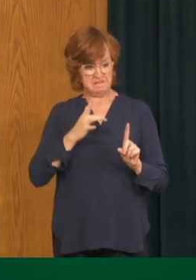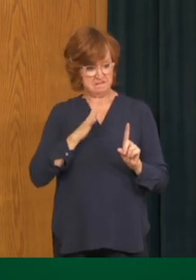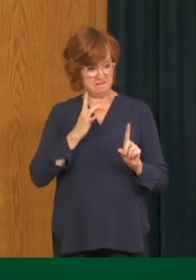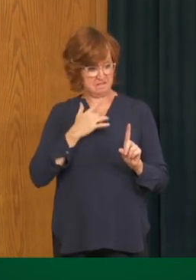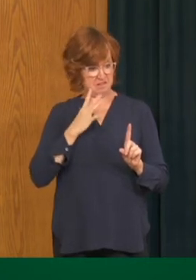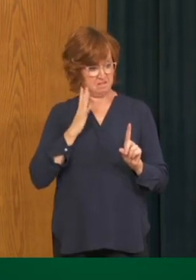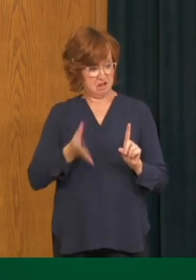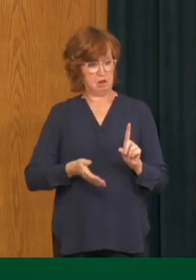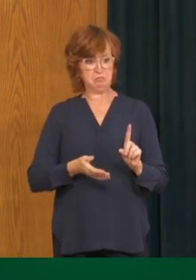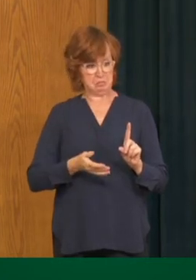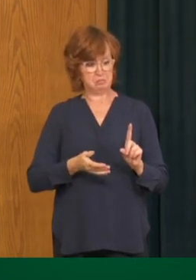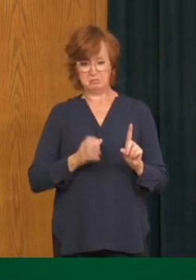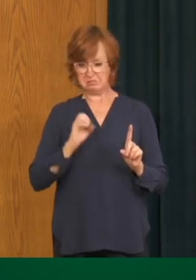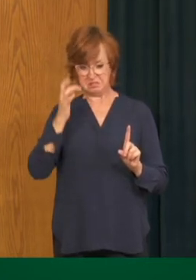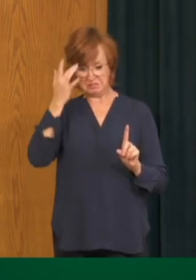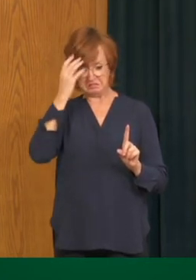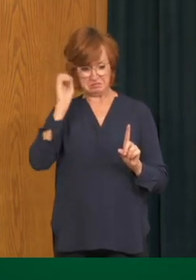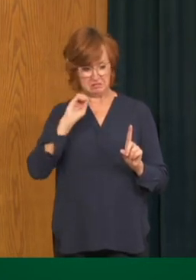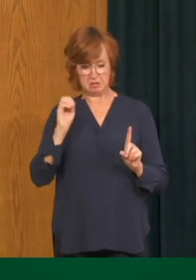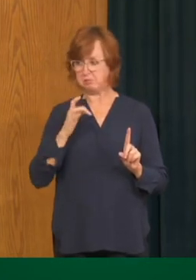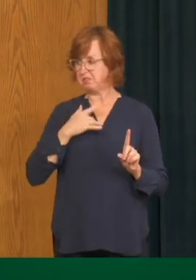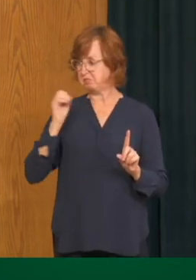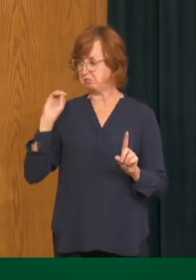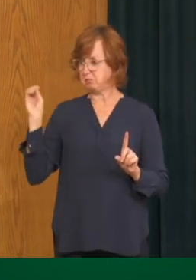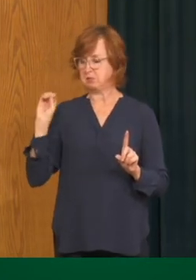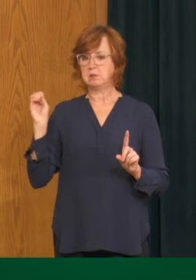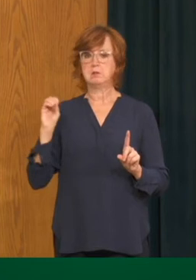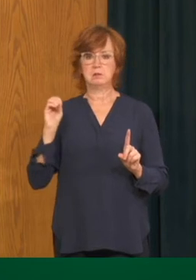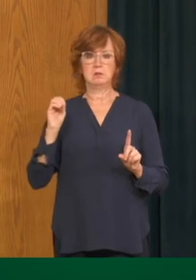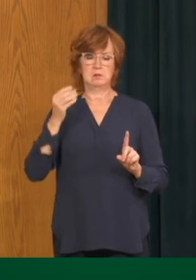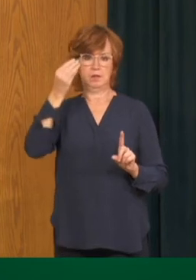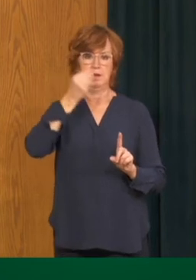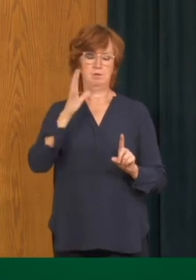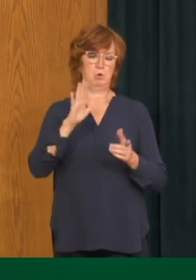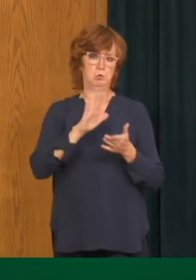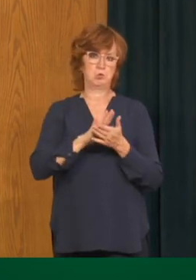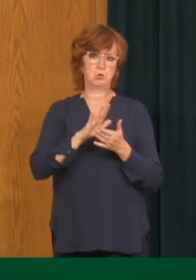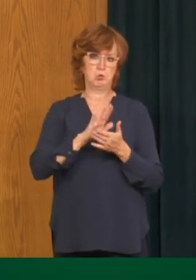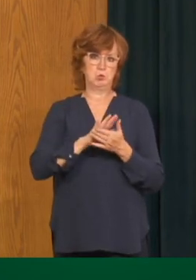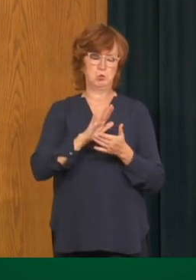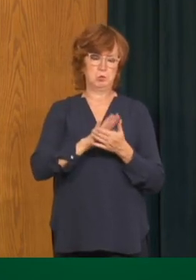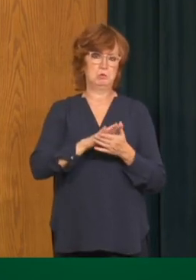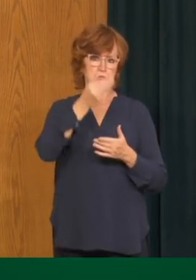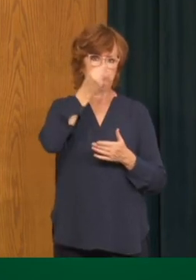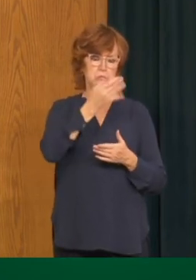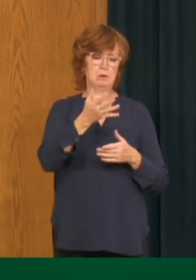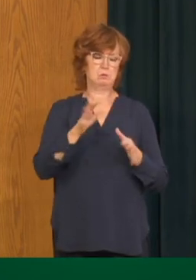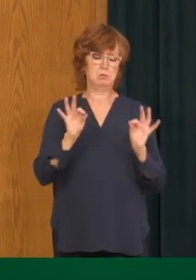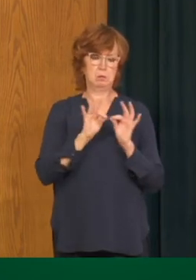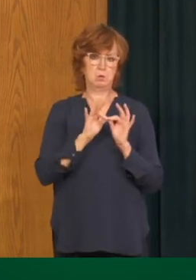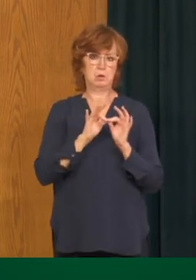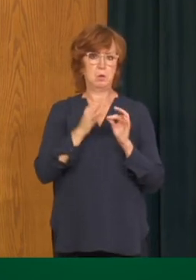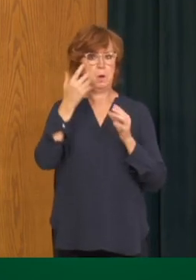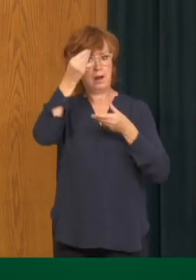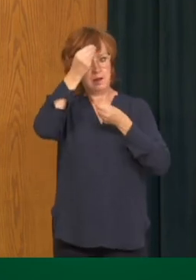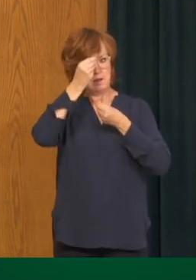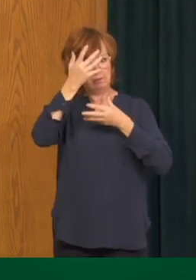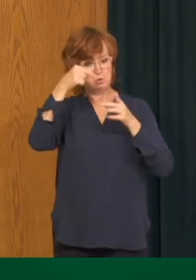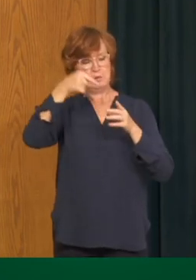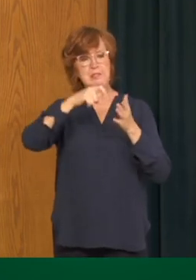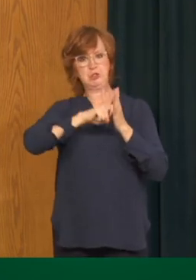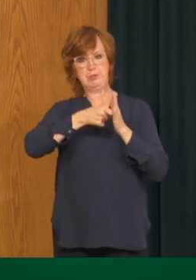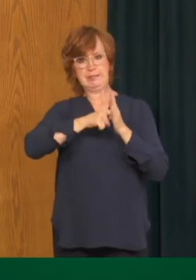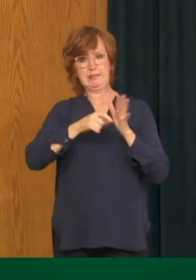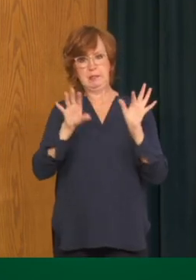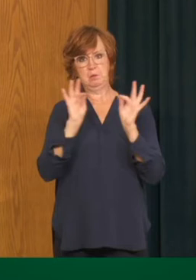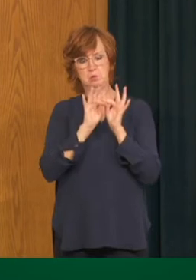community and the school, but it should not always be a cause of concern. Information is really important to help us further manage the school reopening, but it